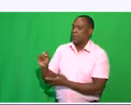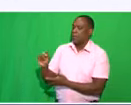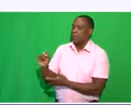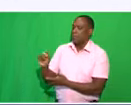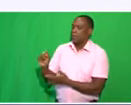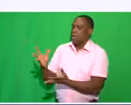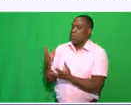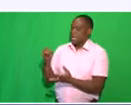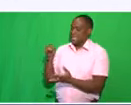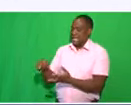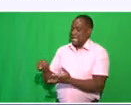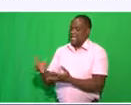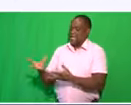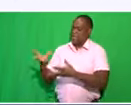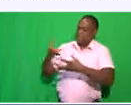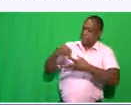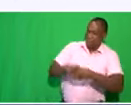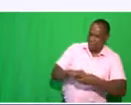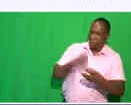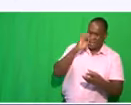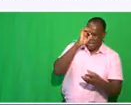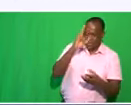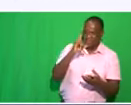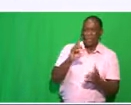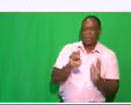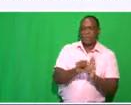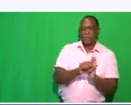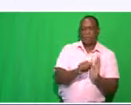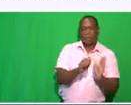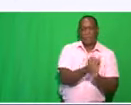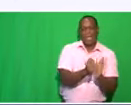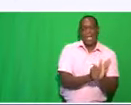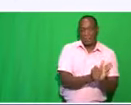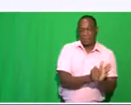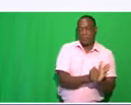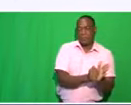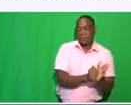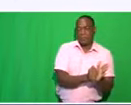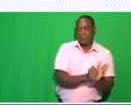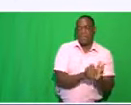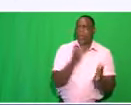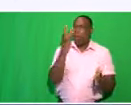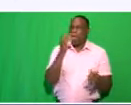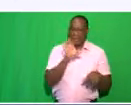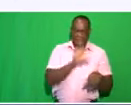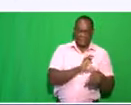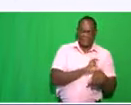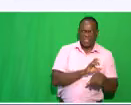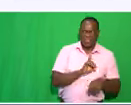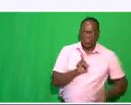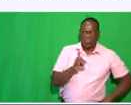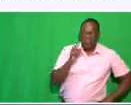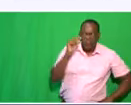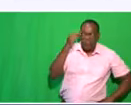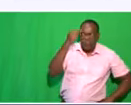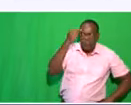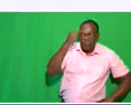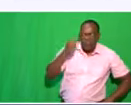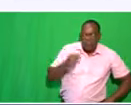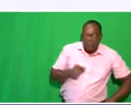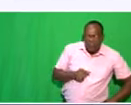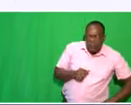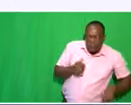always suspicion by the denominational boards that the government, the state, is trying to undermine the authority as it